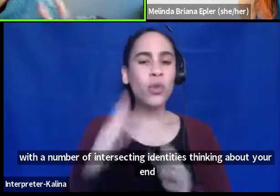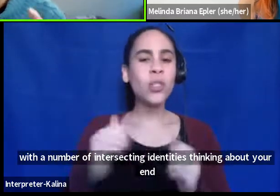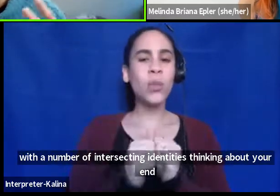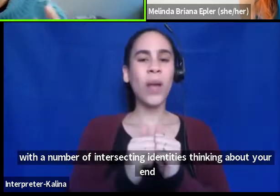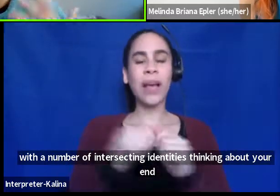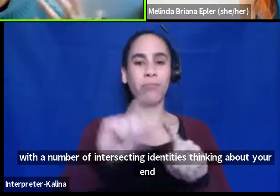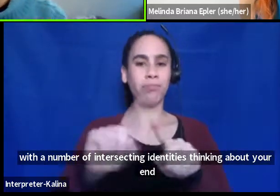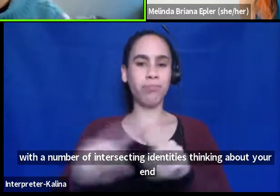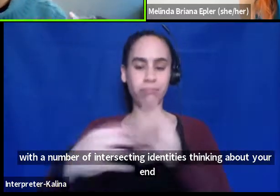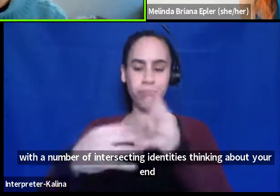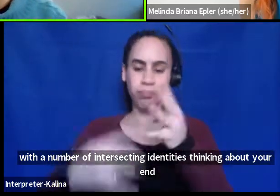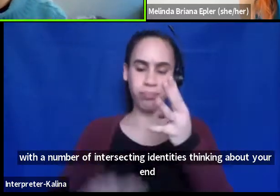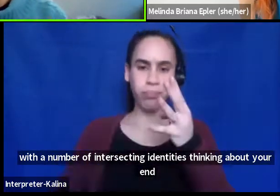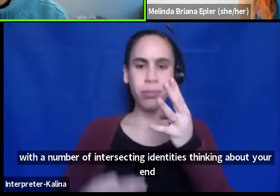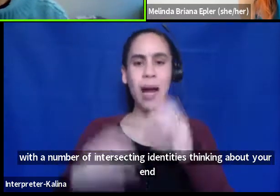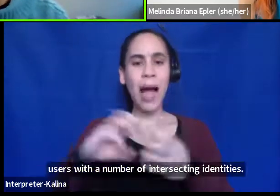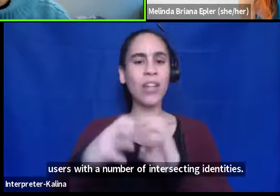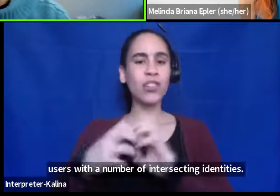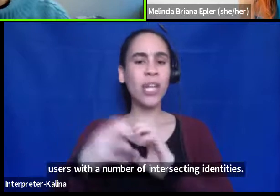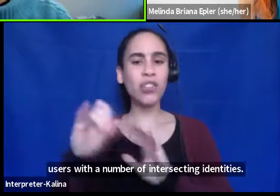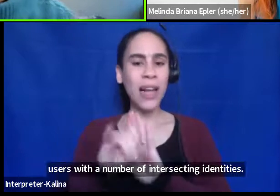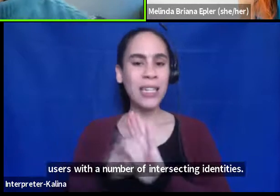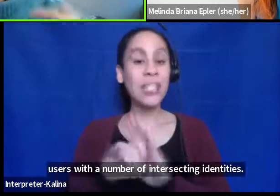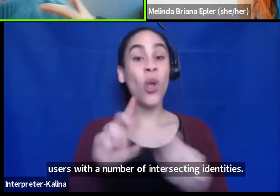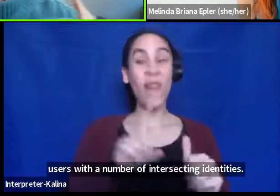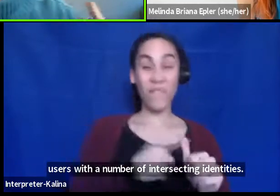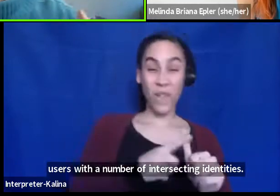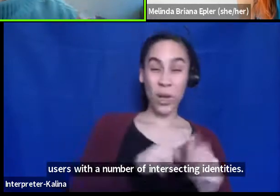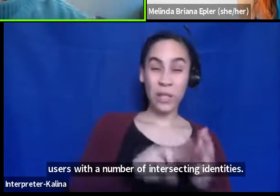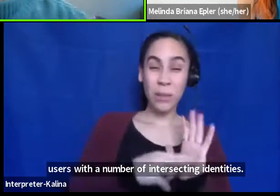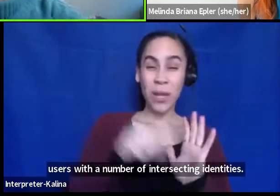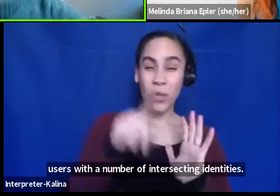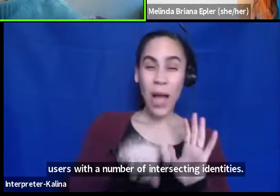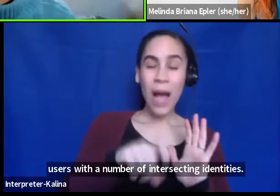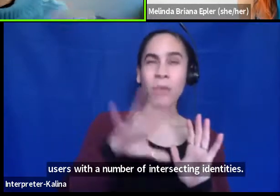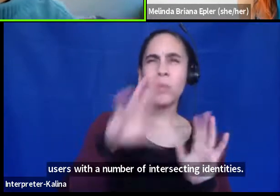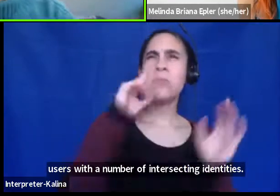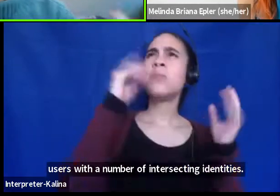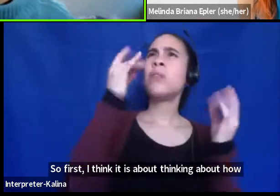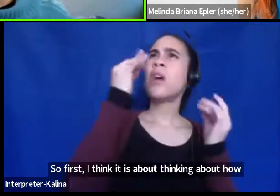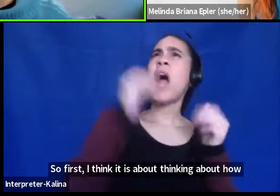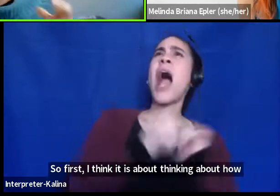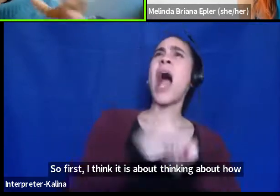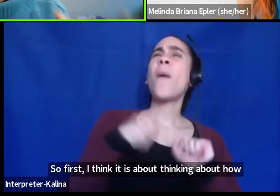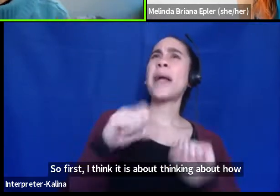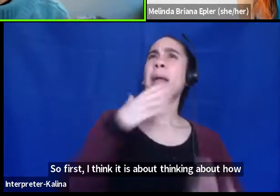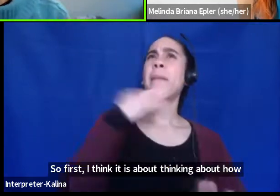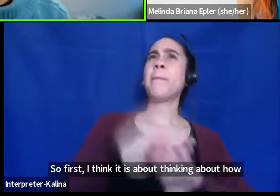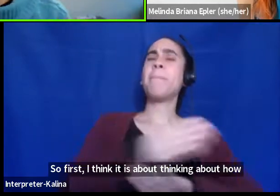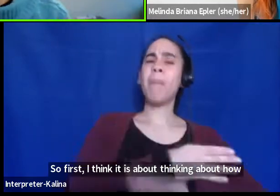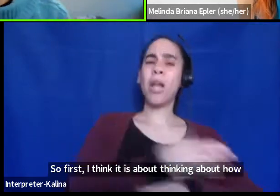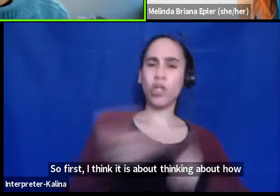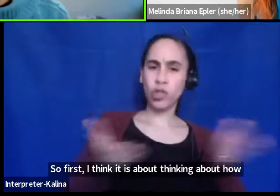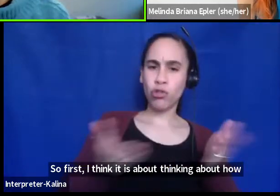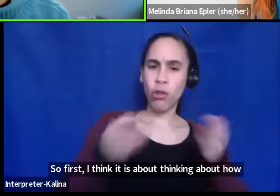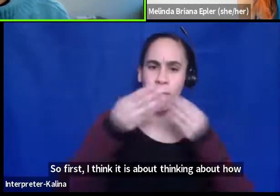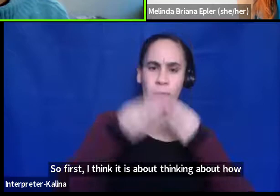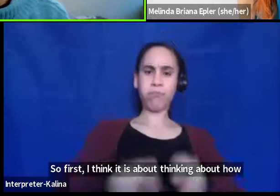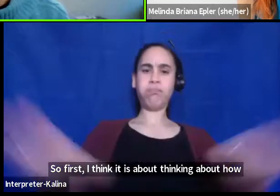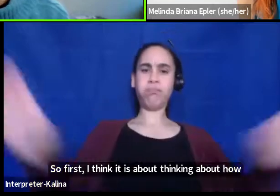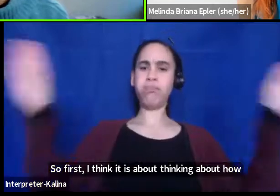first, like I think it's about thinking about, well, how can I be better at serving the community at large?